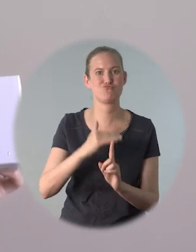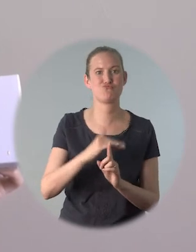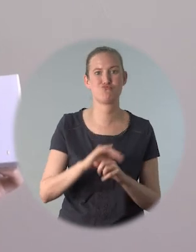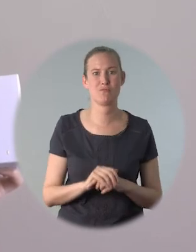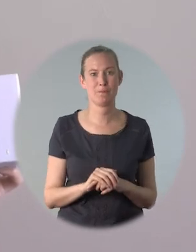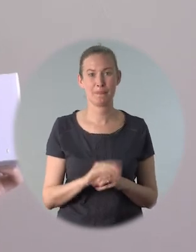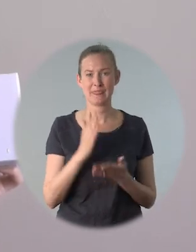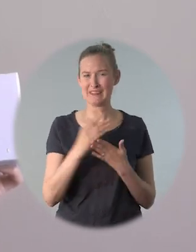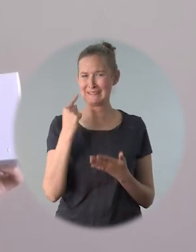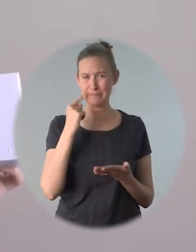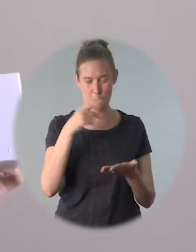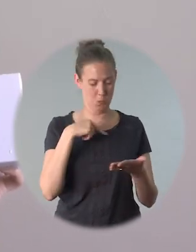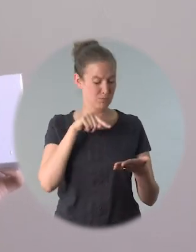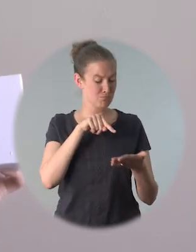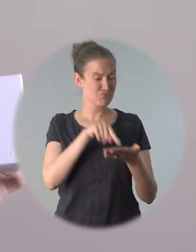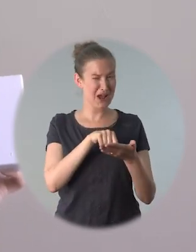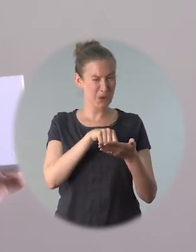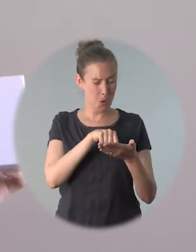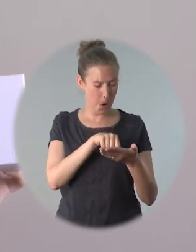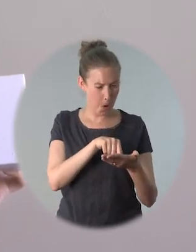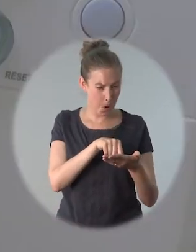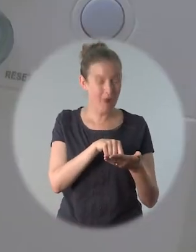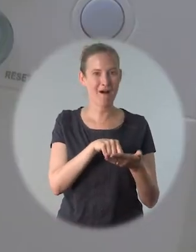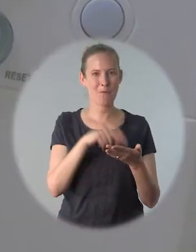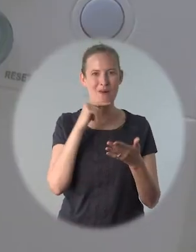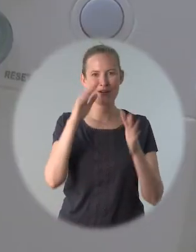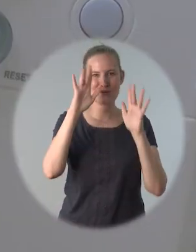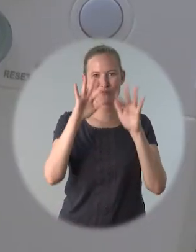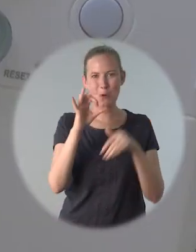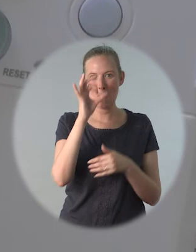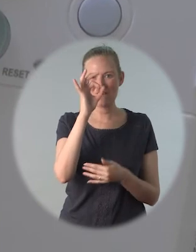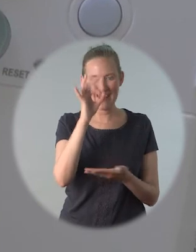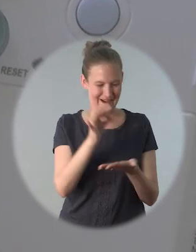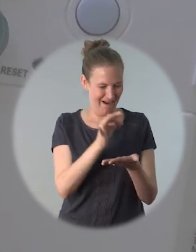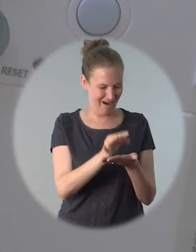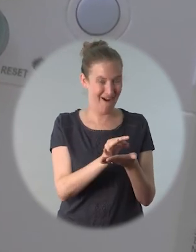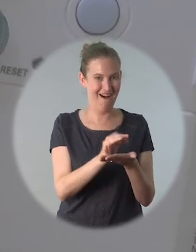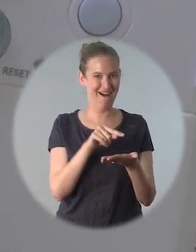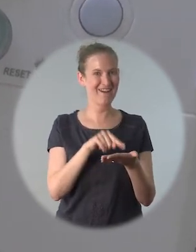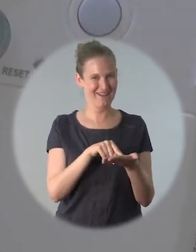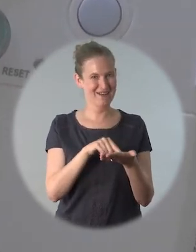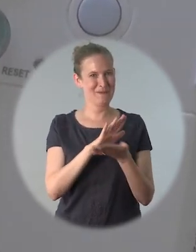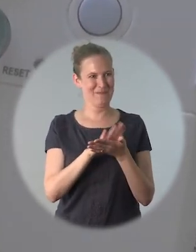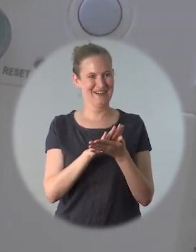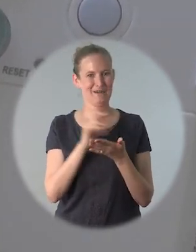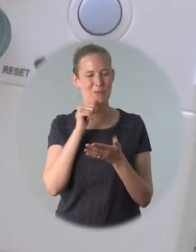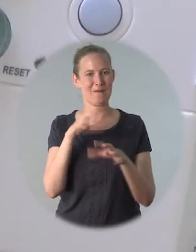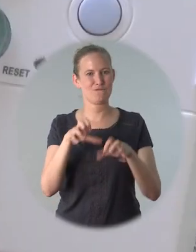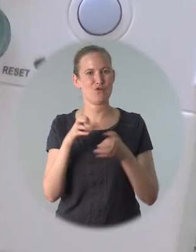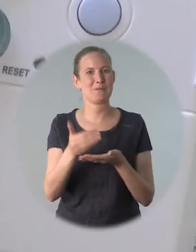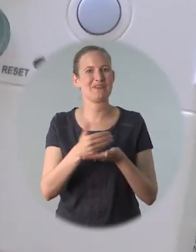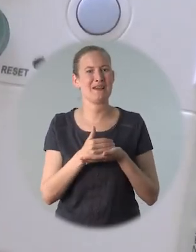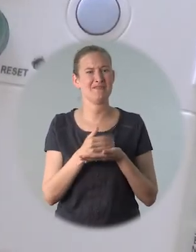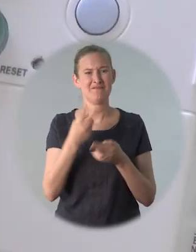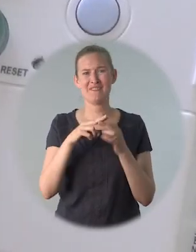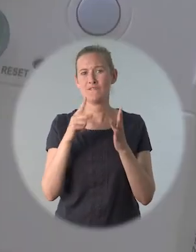this, need to keep your finger pressed on it until the snowflake symbol appears. To turn it off, press and